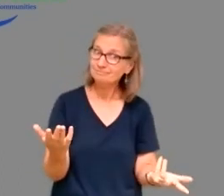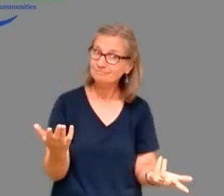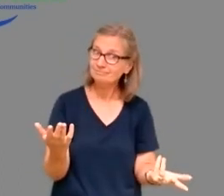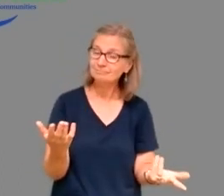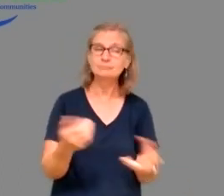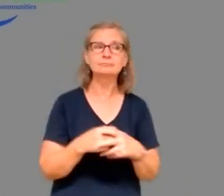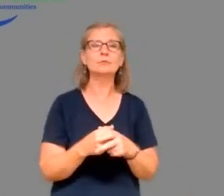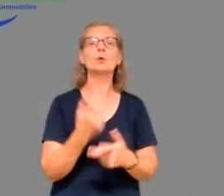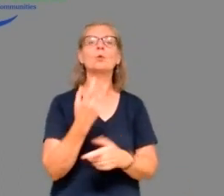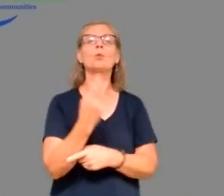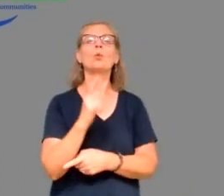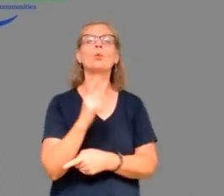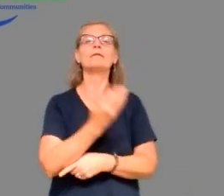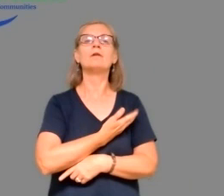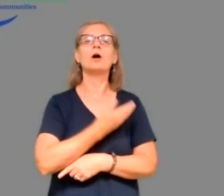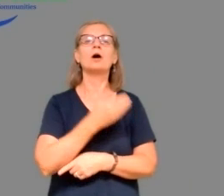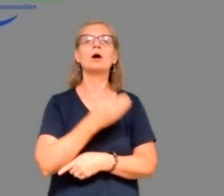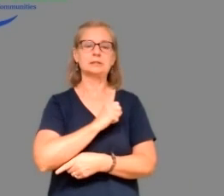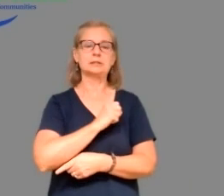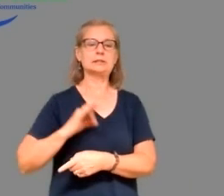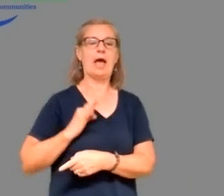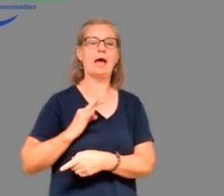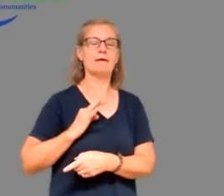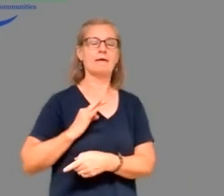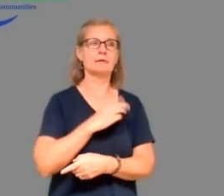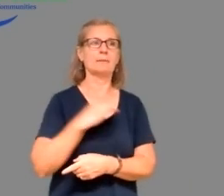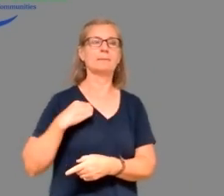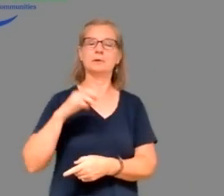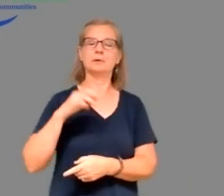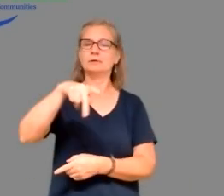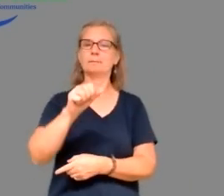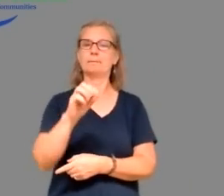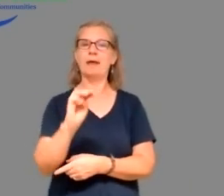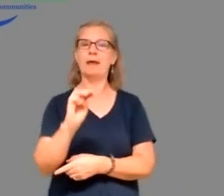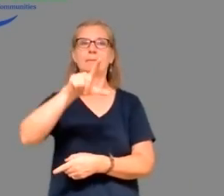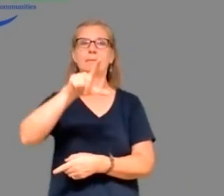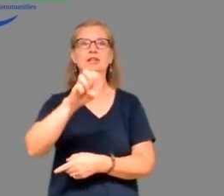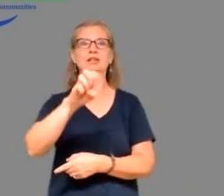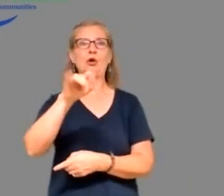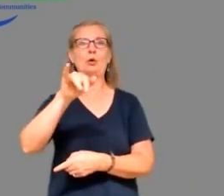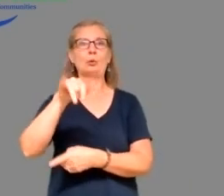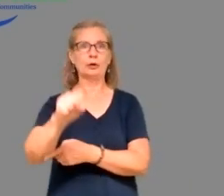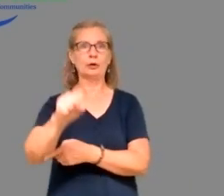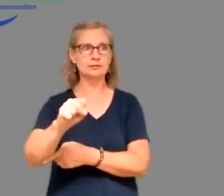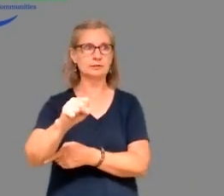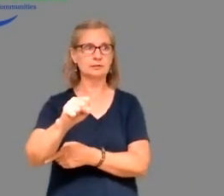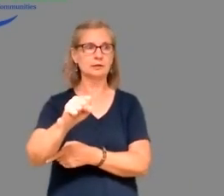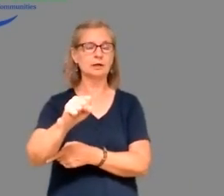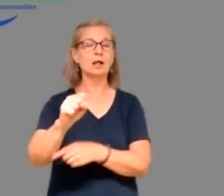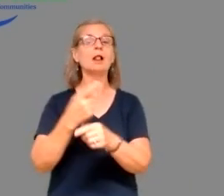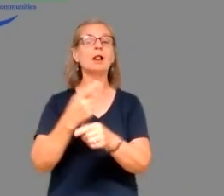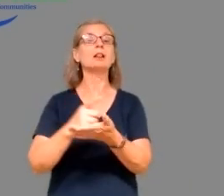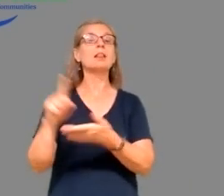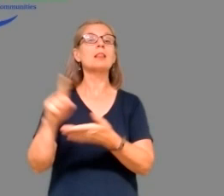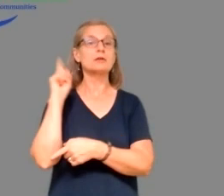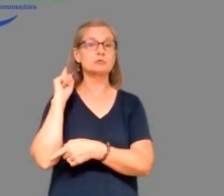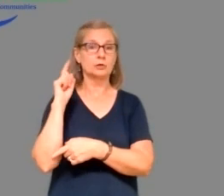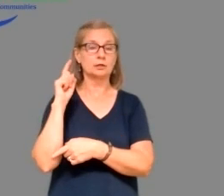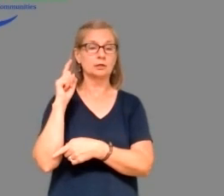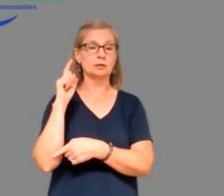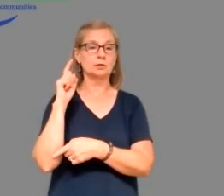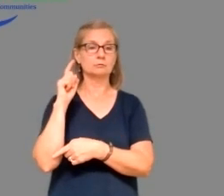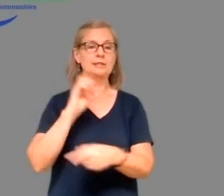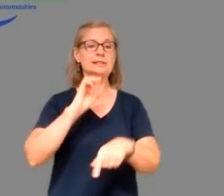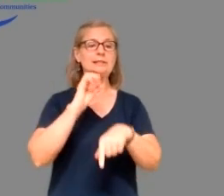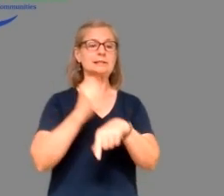One of our staff members, Pam Lewis, she went out last week, and was putting containers out in front of all of the city halls, mm-hmm.